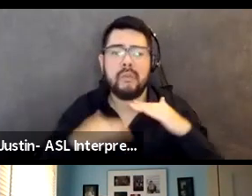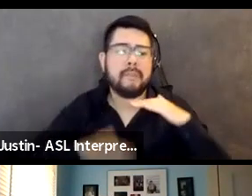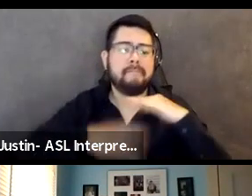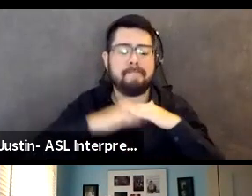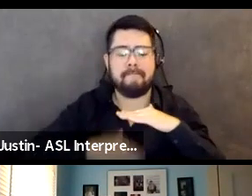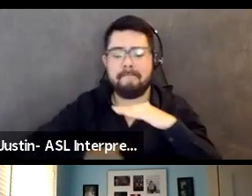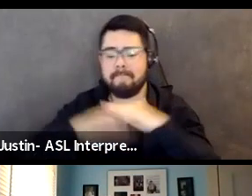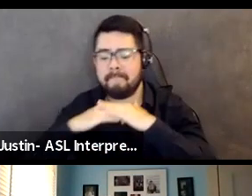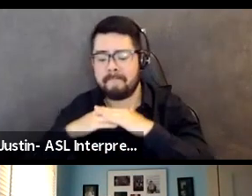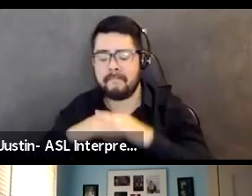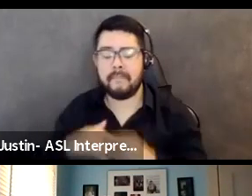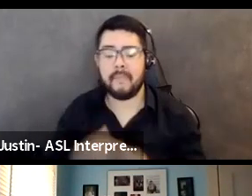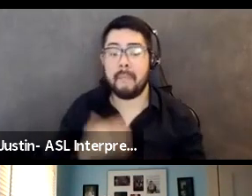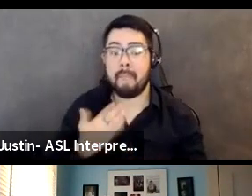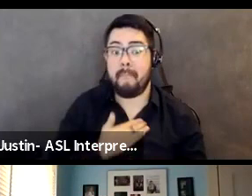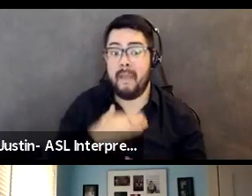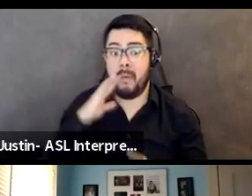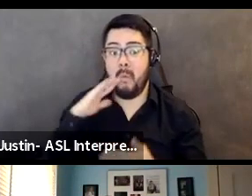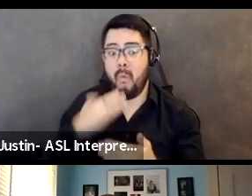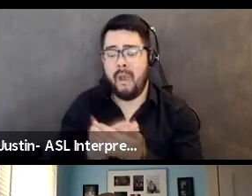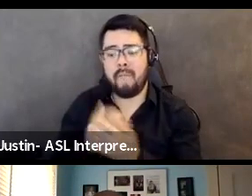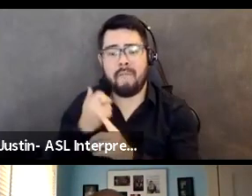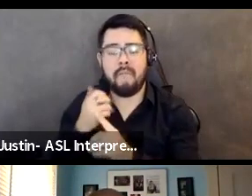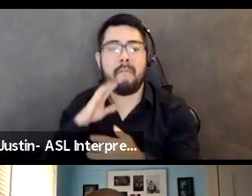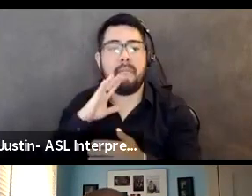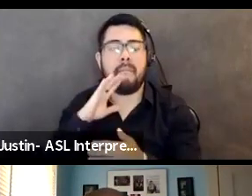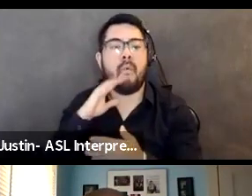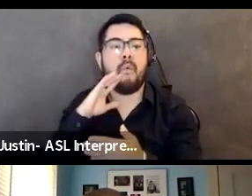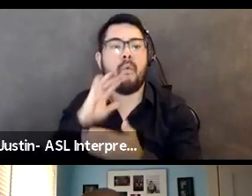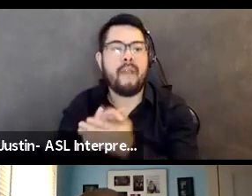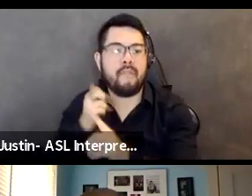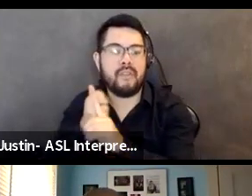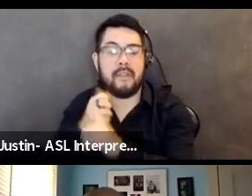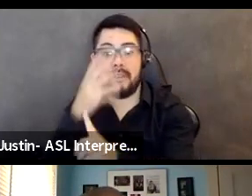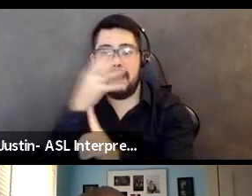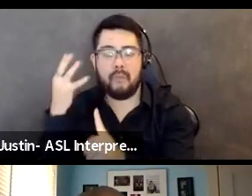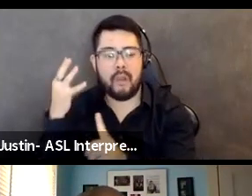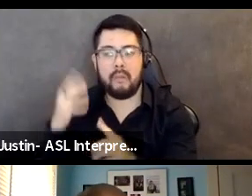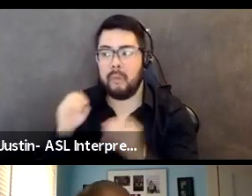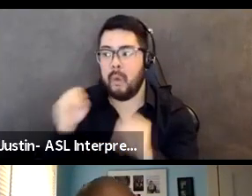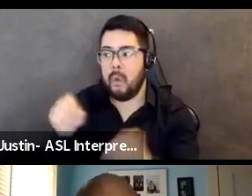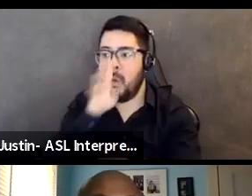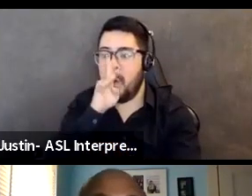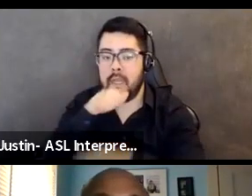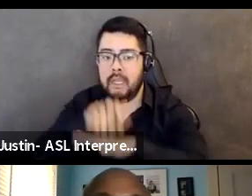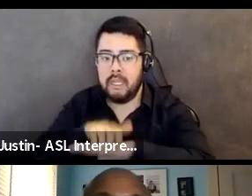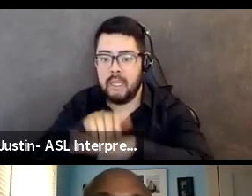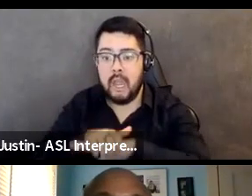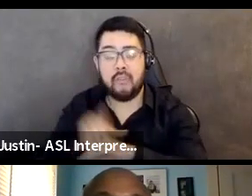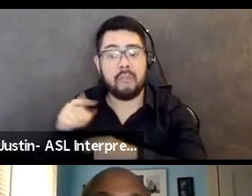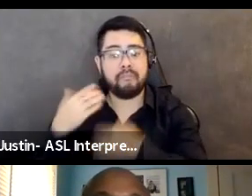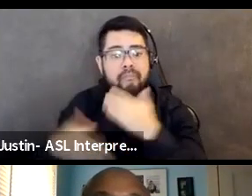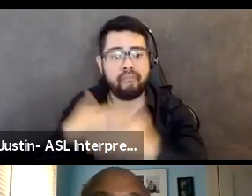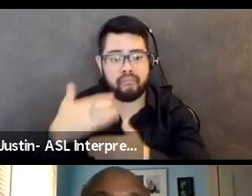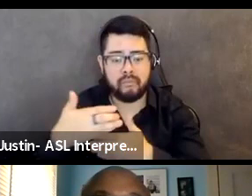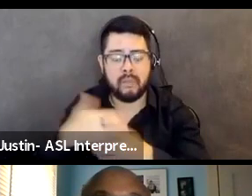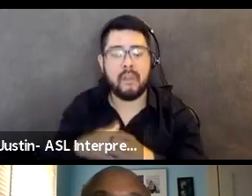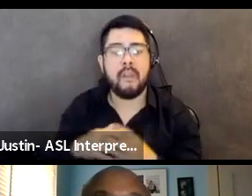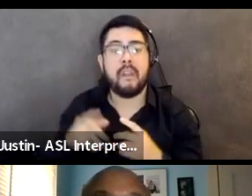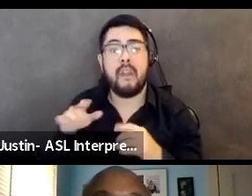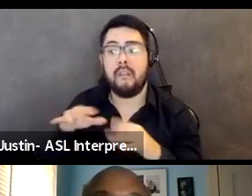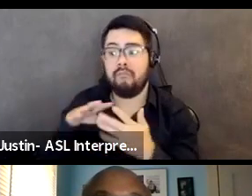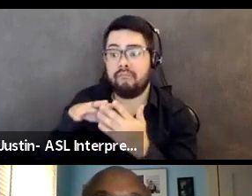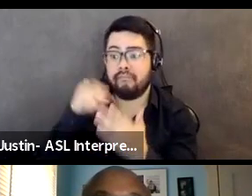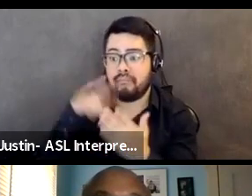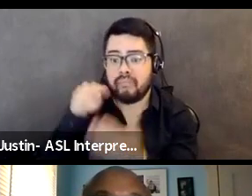here my wife came as an immigrant as a child who didn't speak english and succeeded in public schools in the city through esl classes